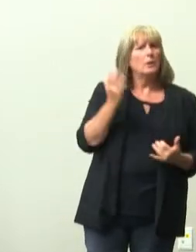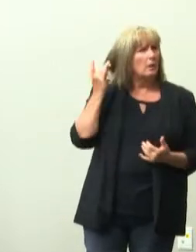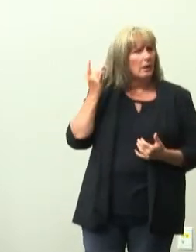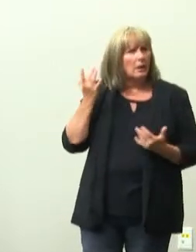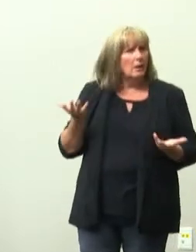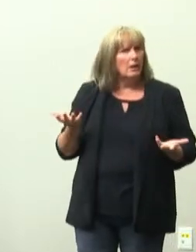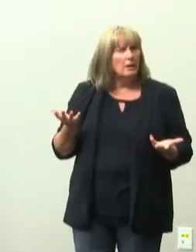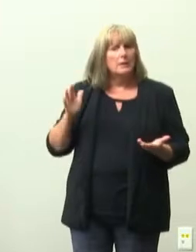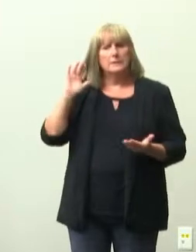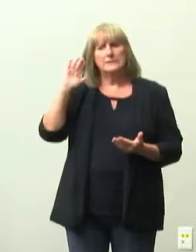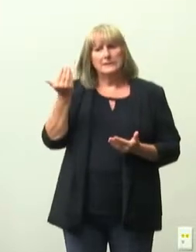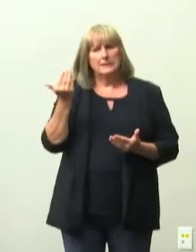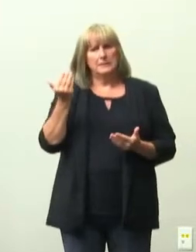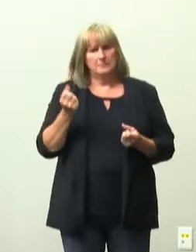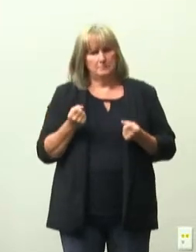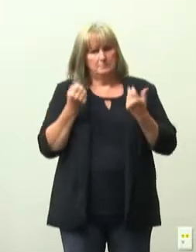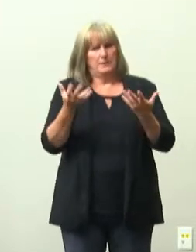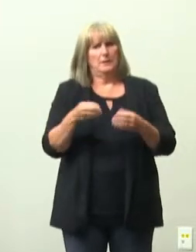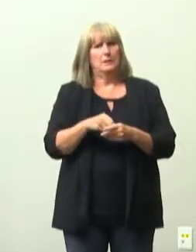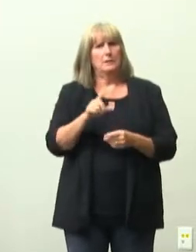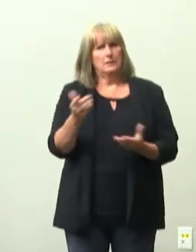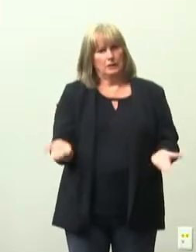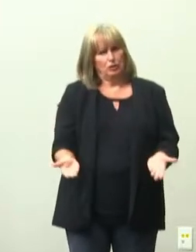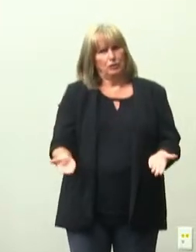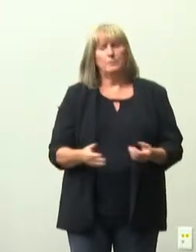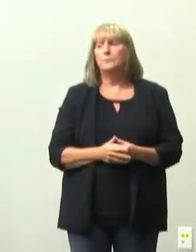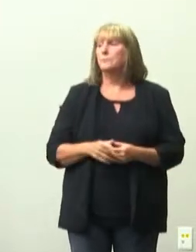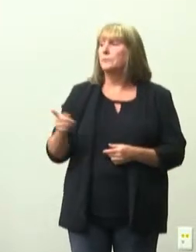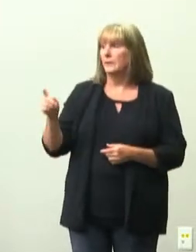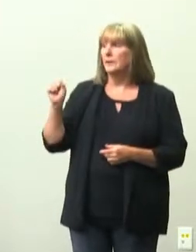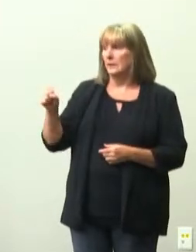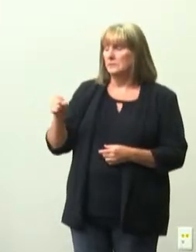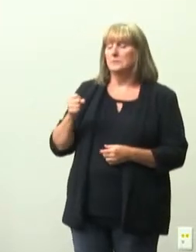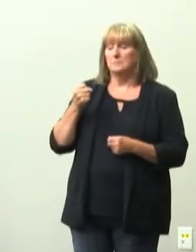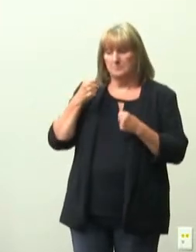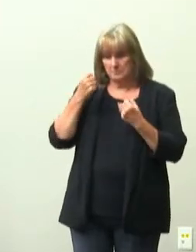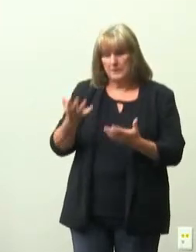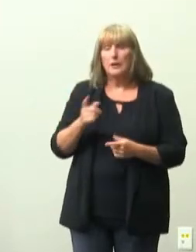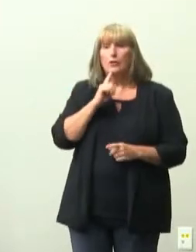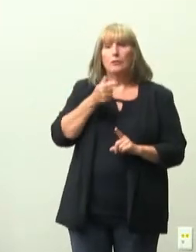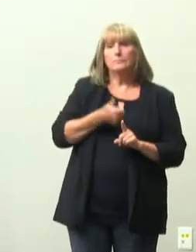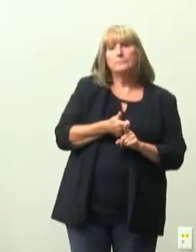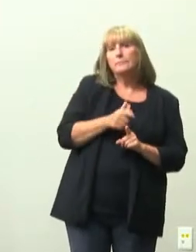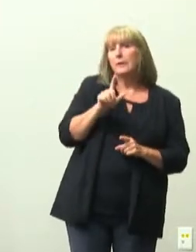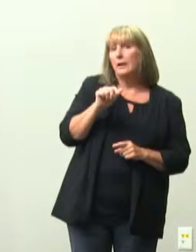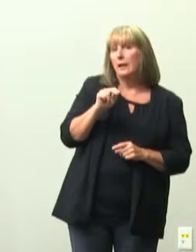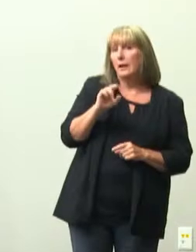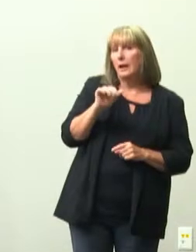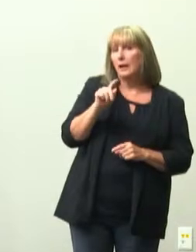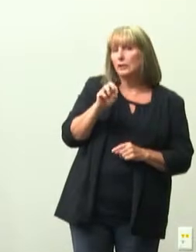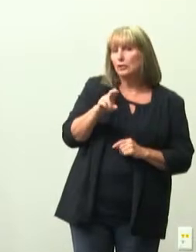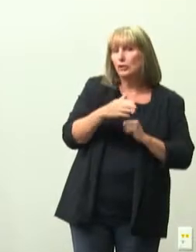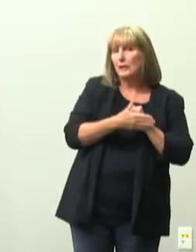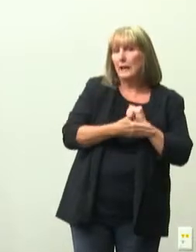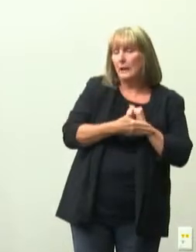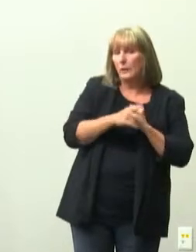mean, it seems like there are quite a few are in Lancaster County. Quite a few are Lancaster County, but only 2 of the